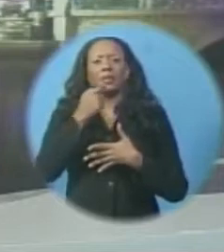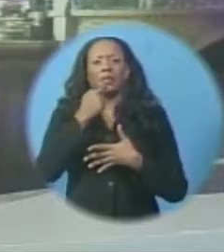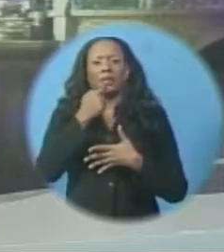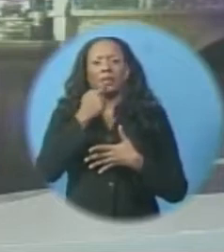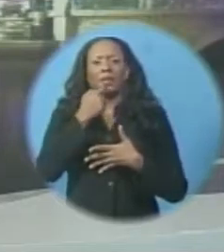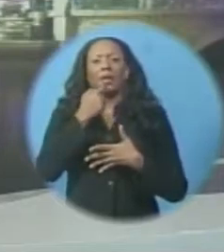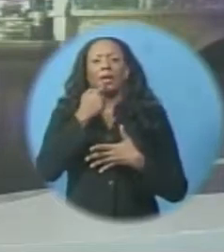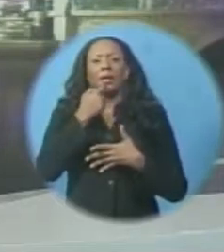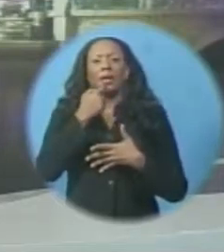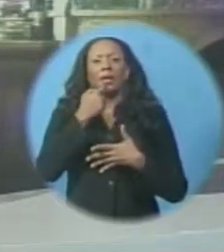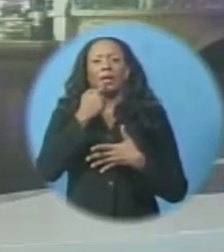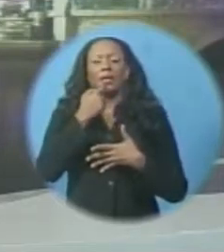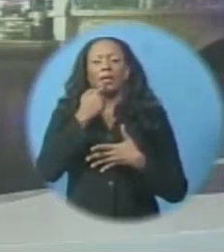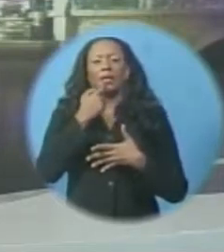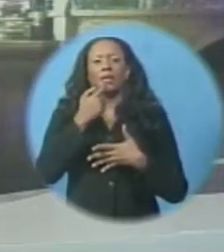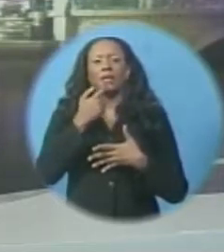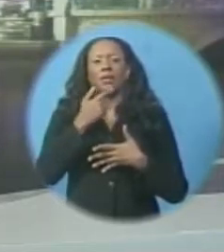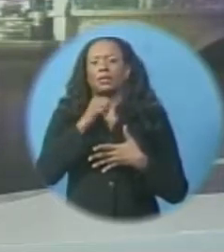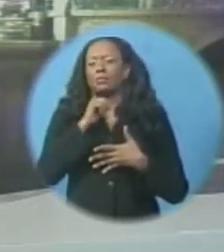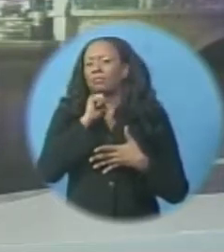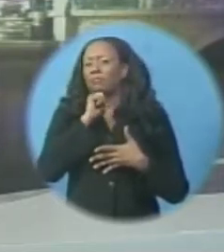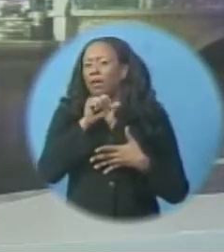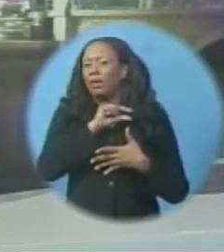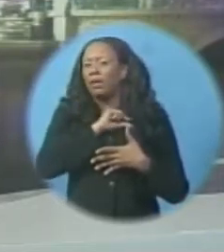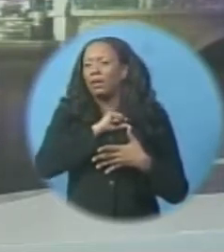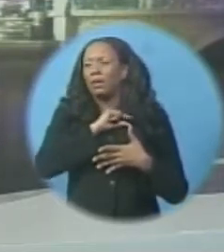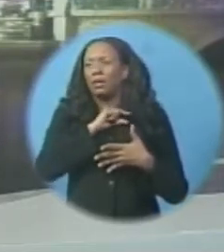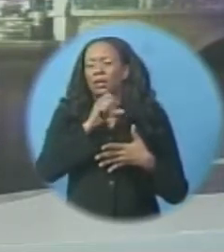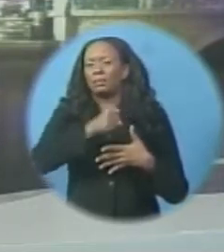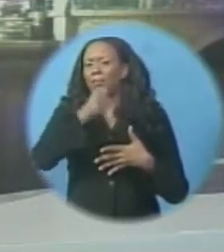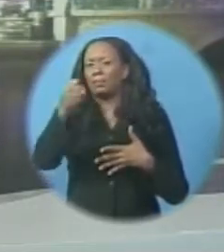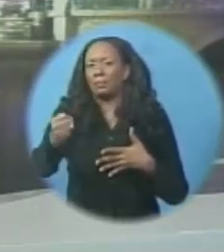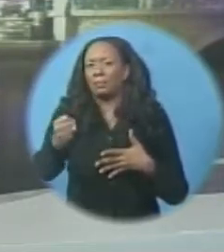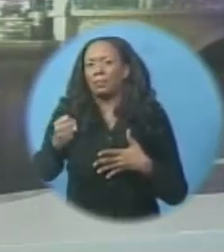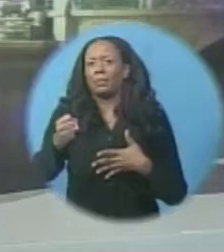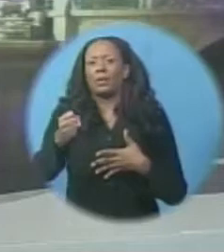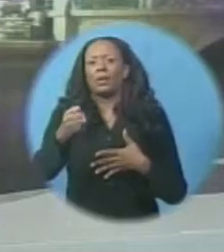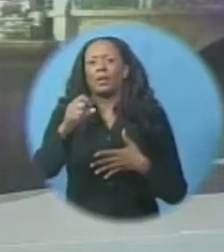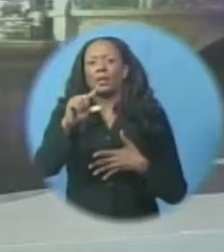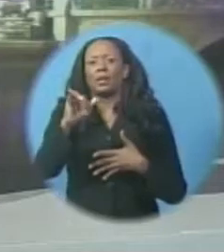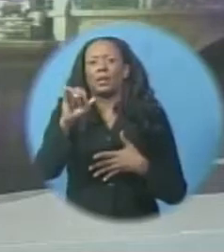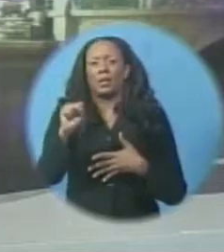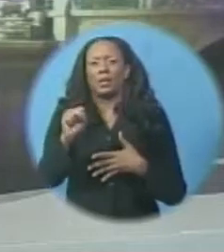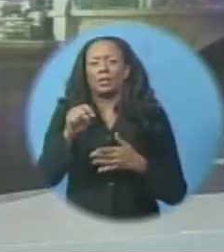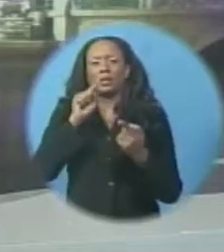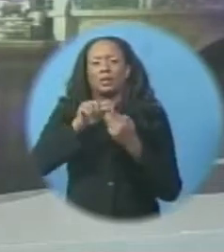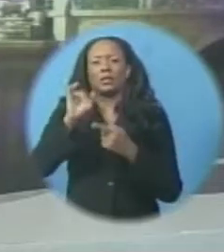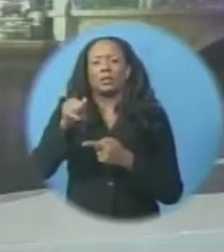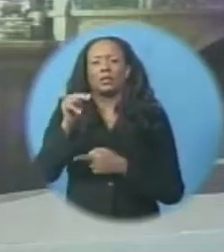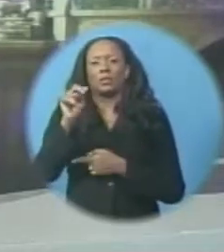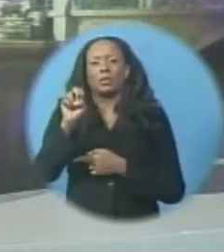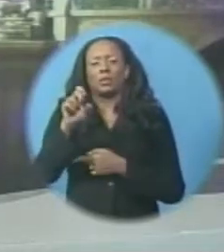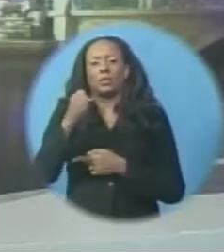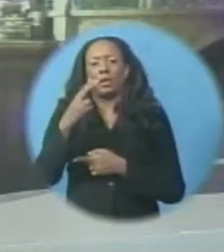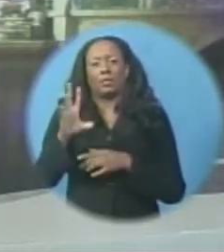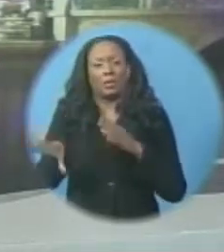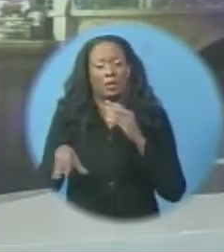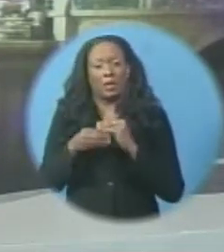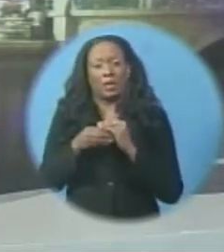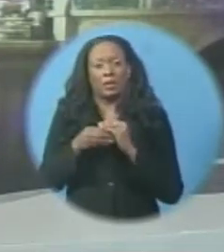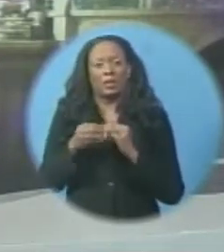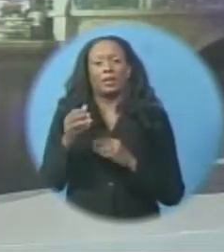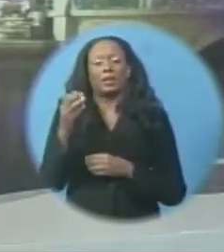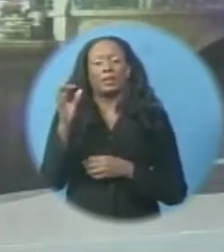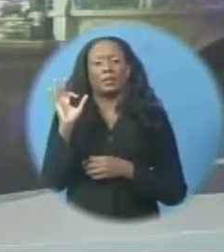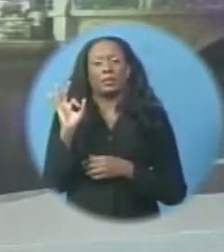was remanded to the Government Industrial School until June 12th. A total of 9 students have so far been charged with the